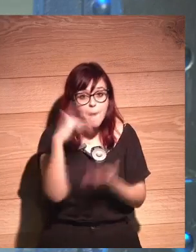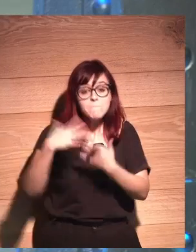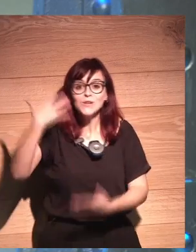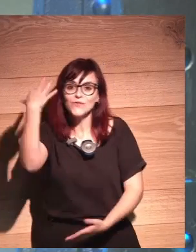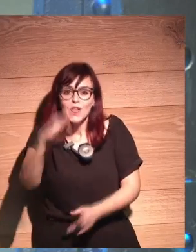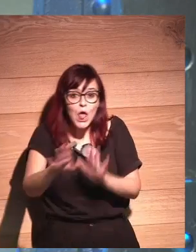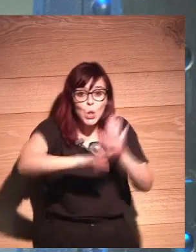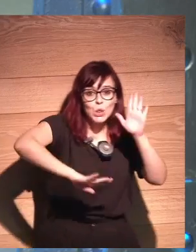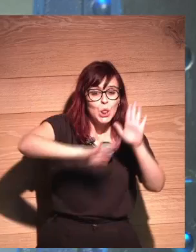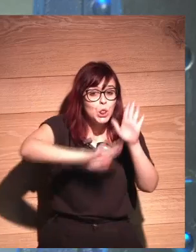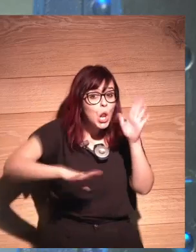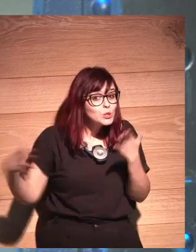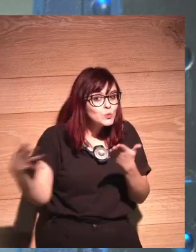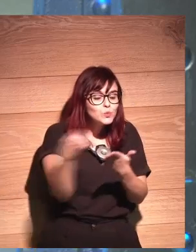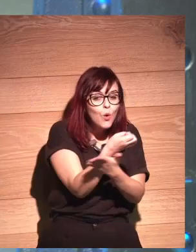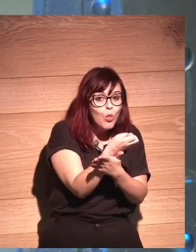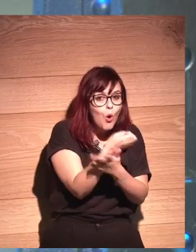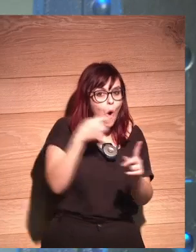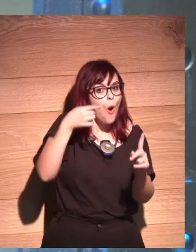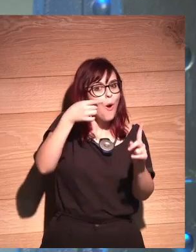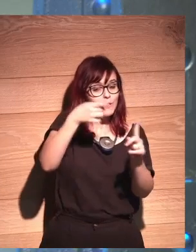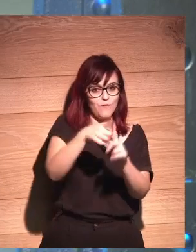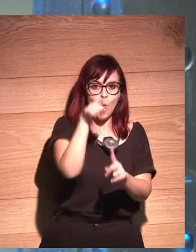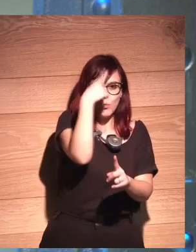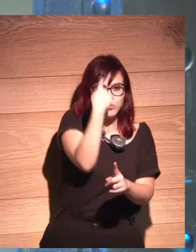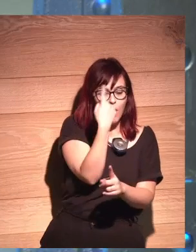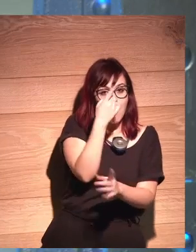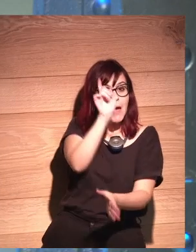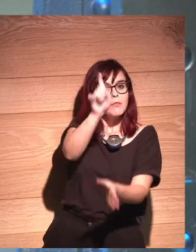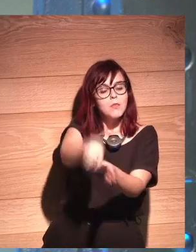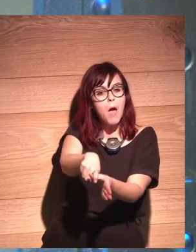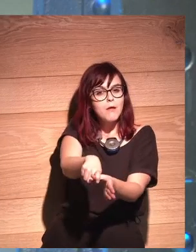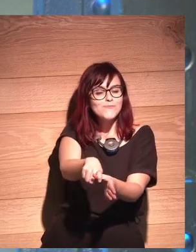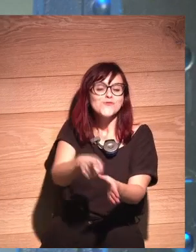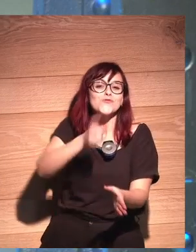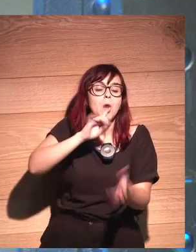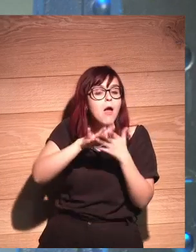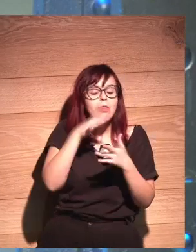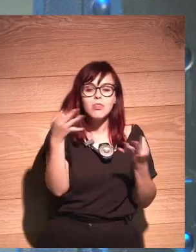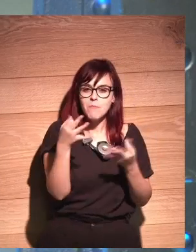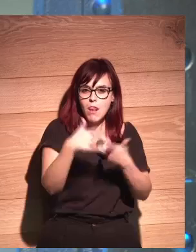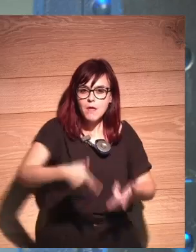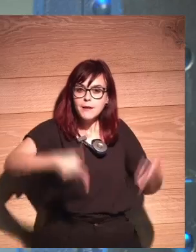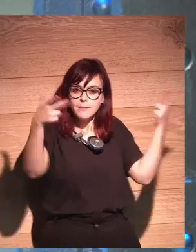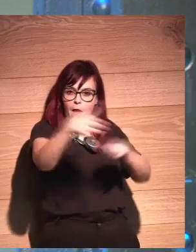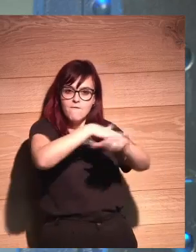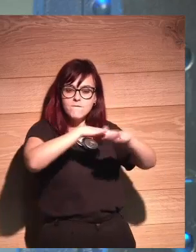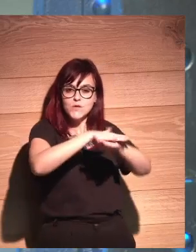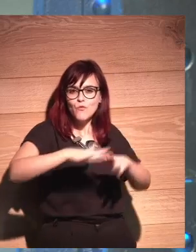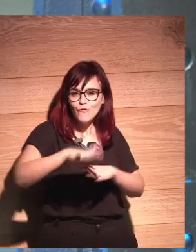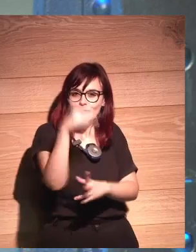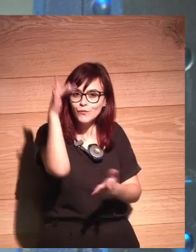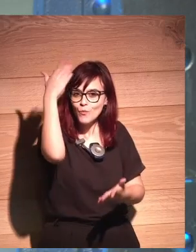we look for. The possibilities and the conditions to be able to participate in culture are among the